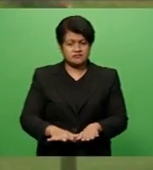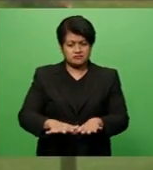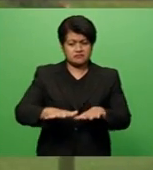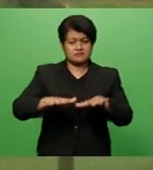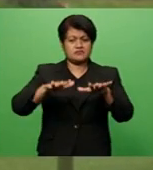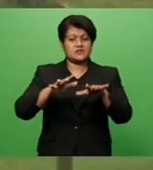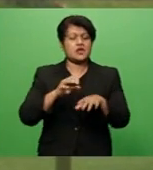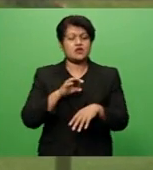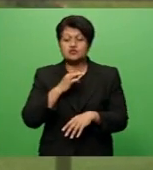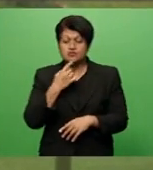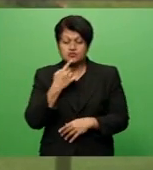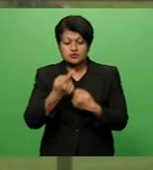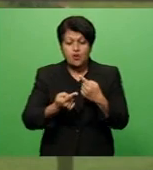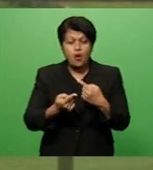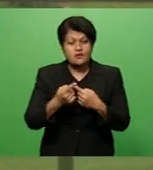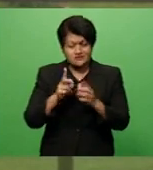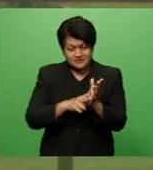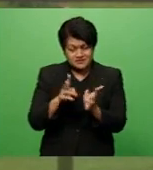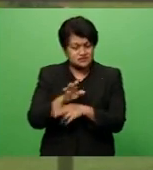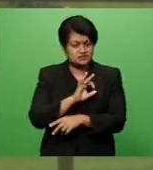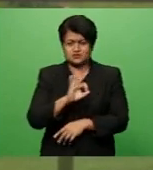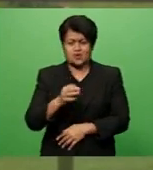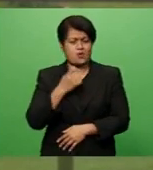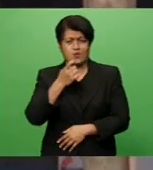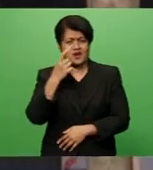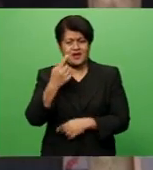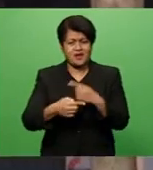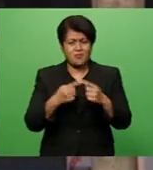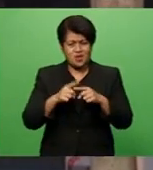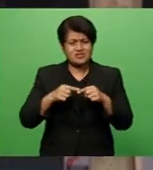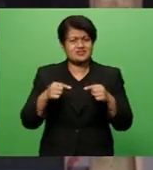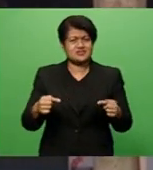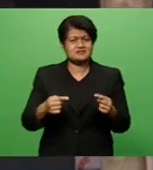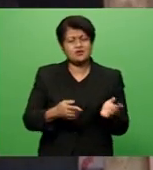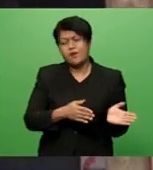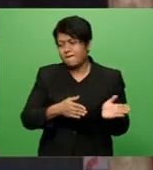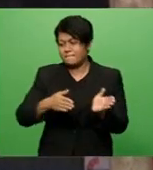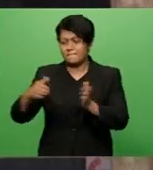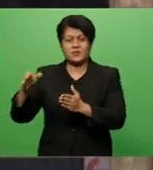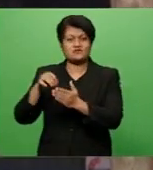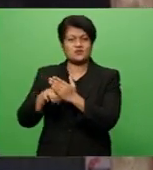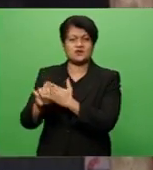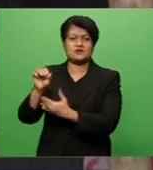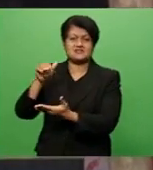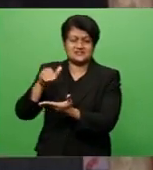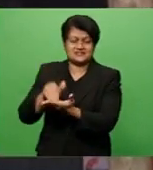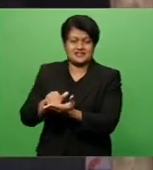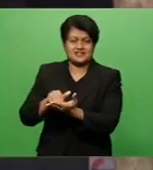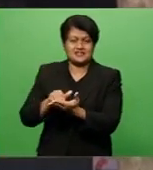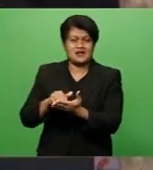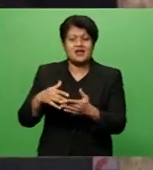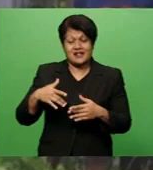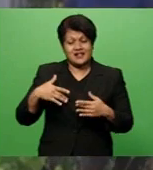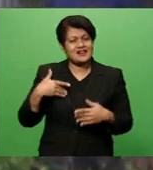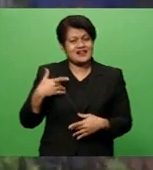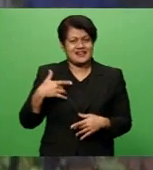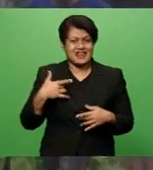not to worry about the belongings and just to move to evacuation centers as life is more precious.